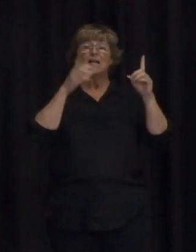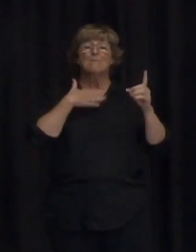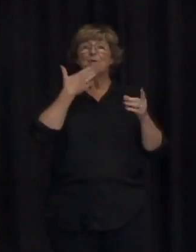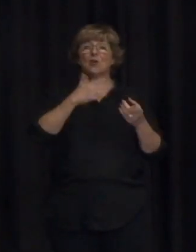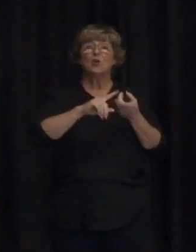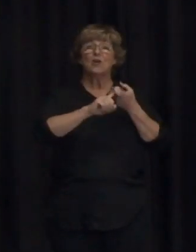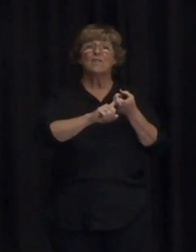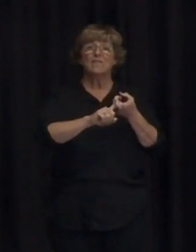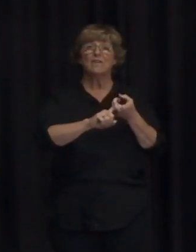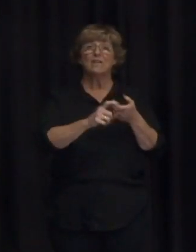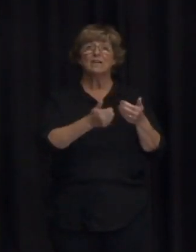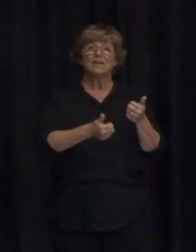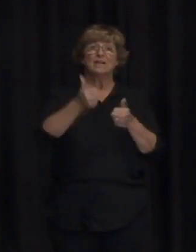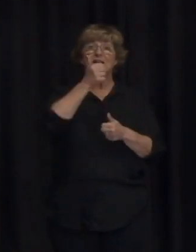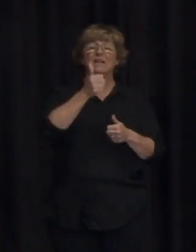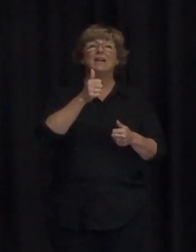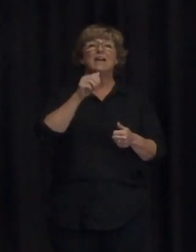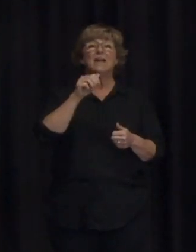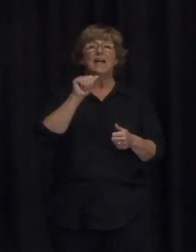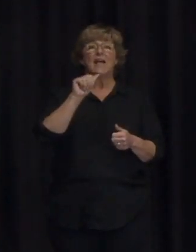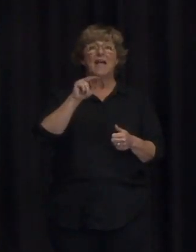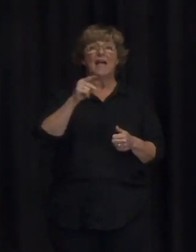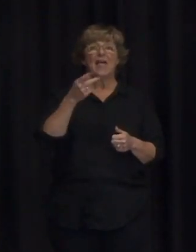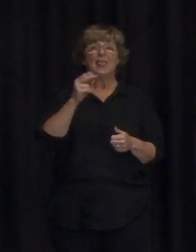friend, Speaker Anthony Rendon. Thank you.